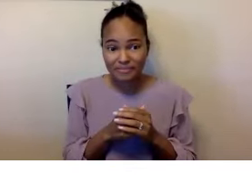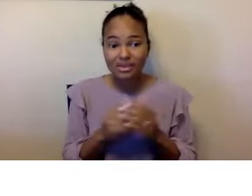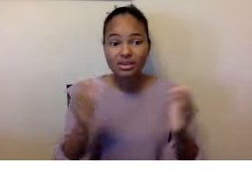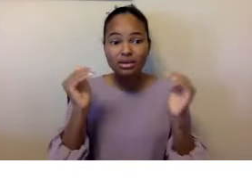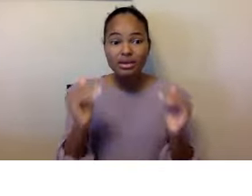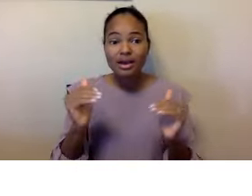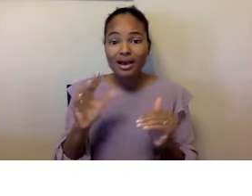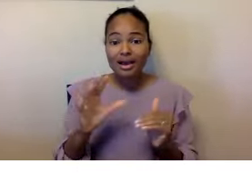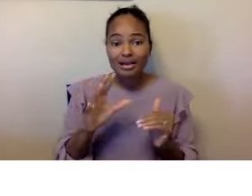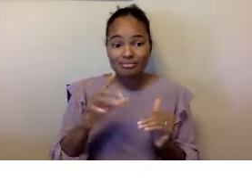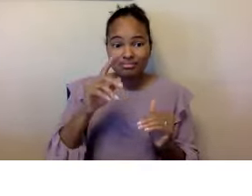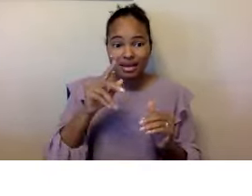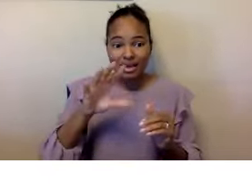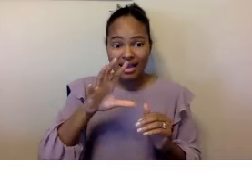disabilities.